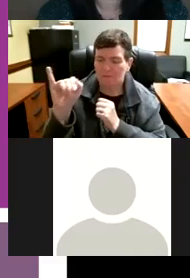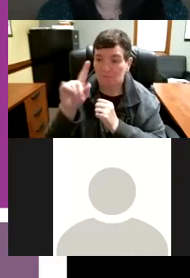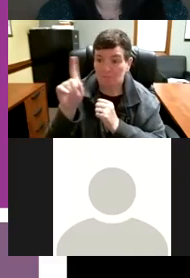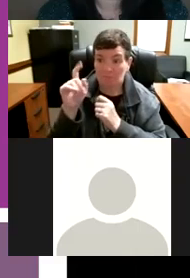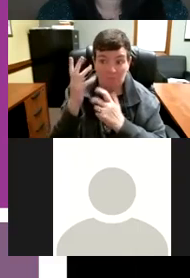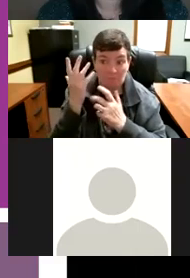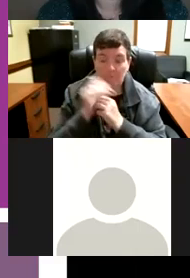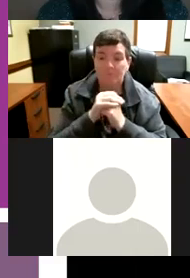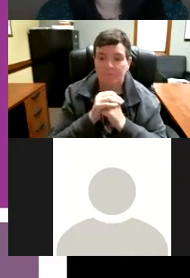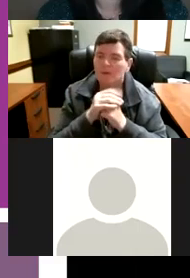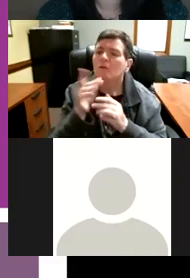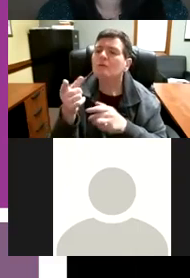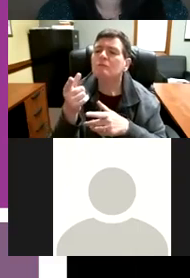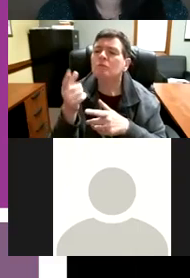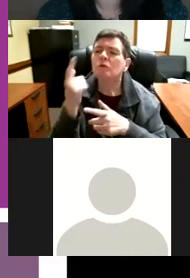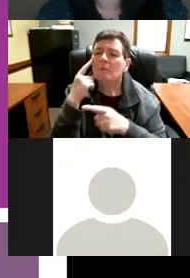Yeti.